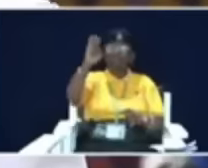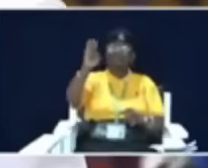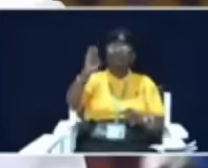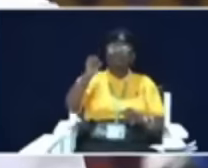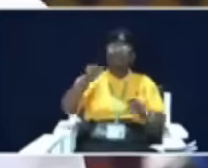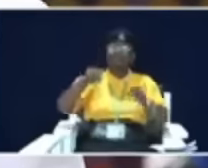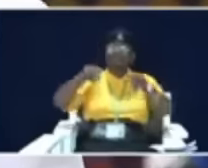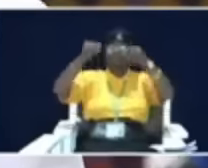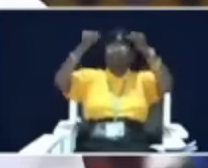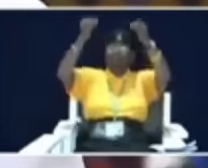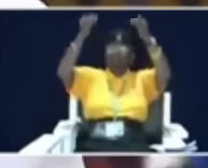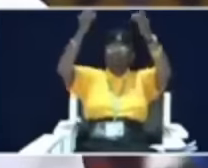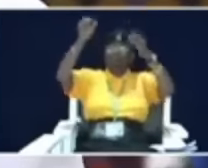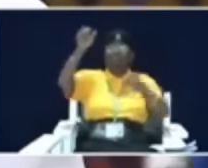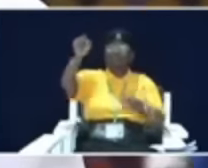delays.